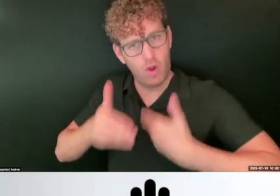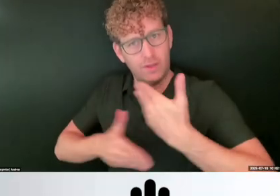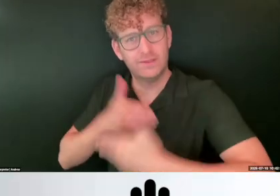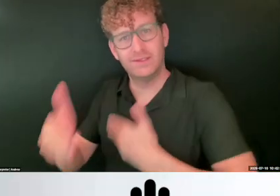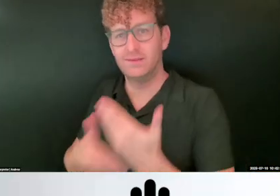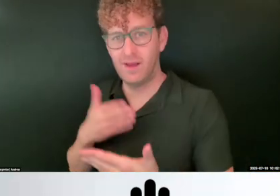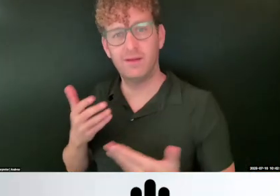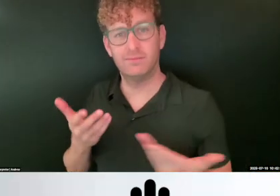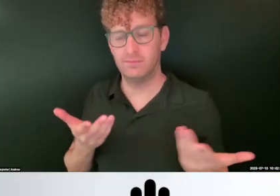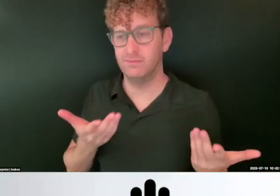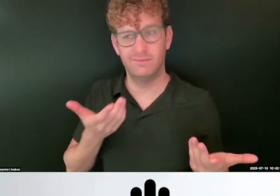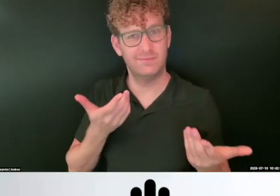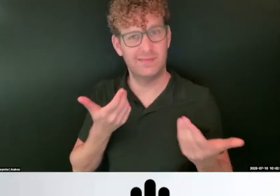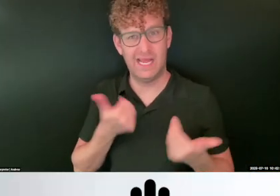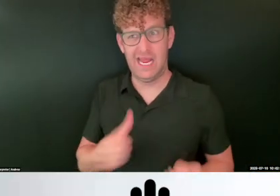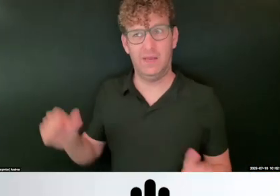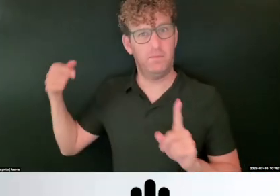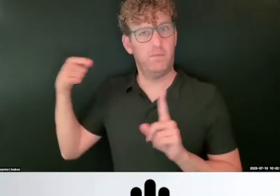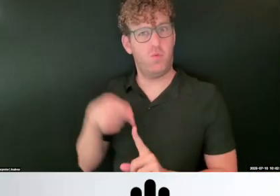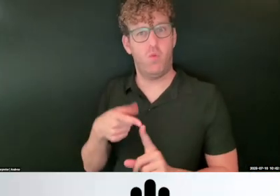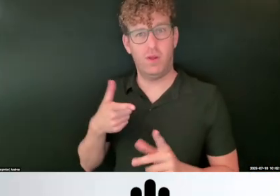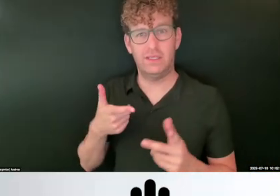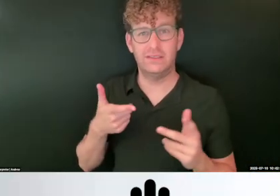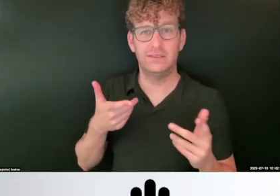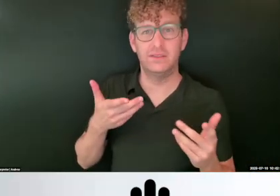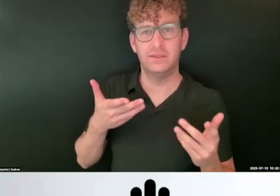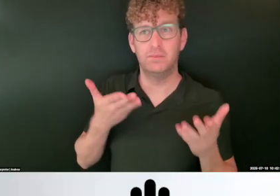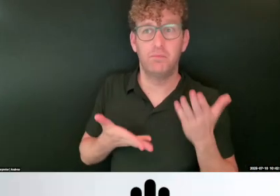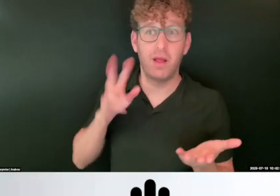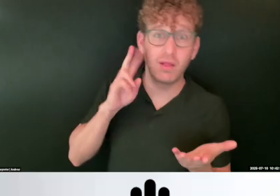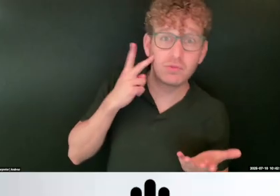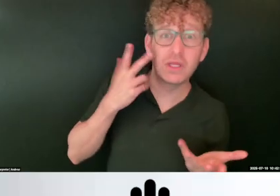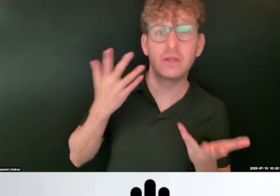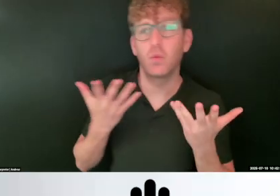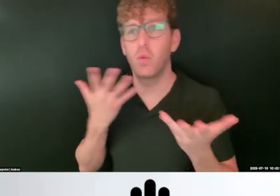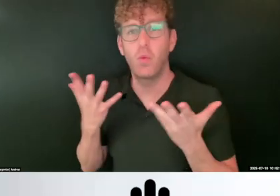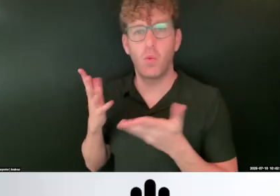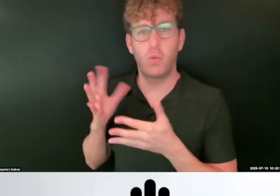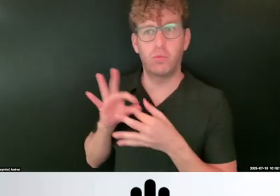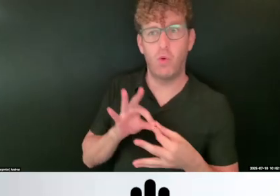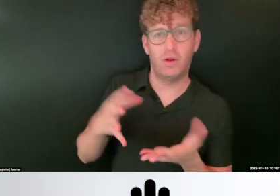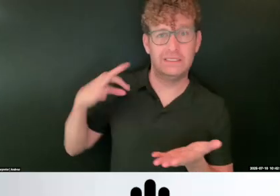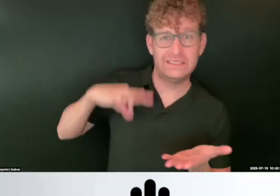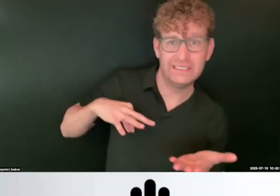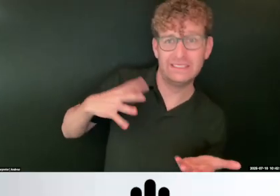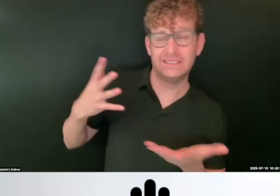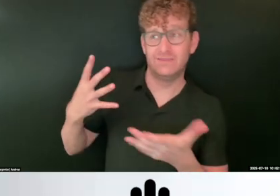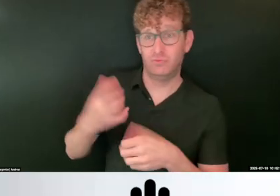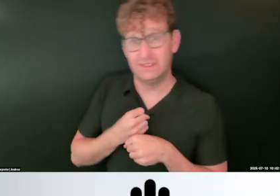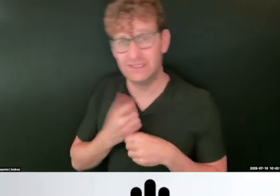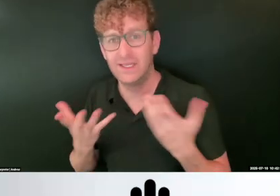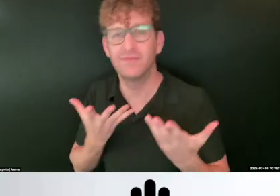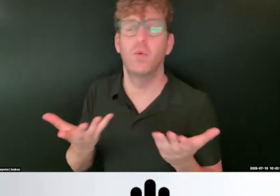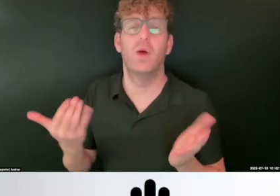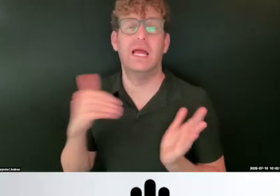may not change their mind in regards to the incentive that they receive. So again, I do want to reemphasize that DCAP does have